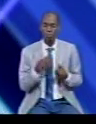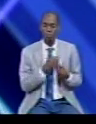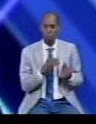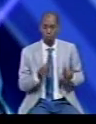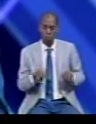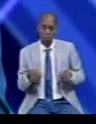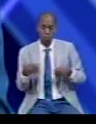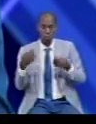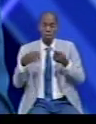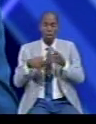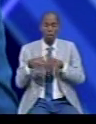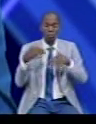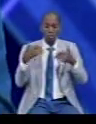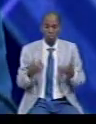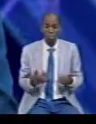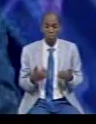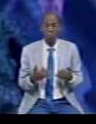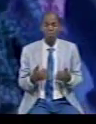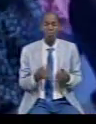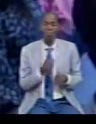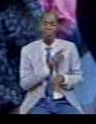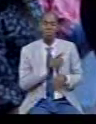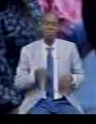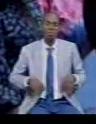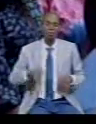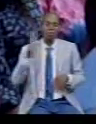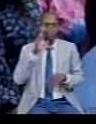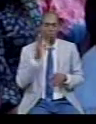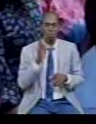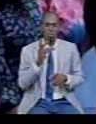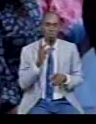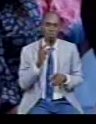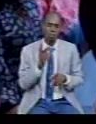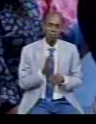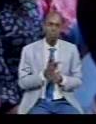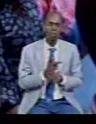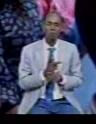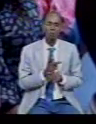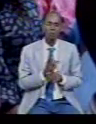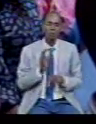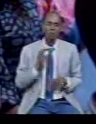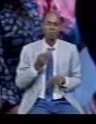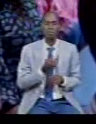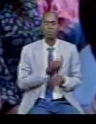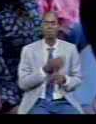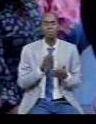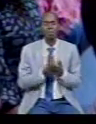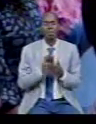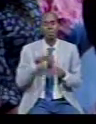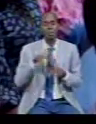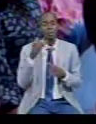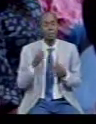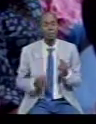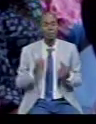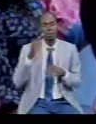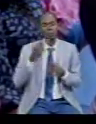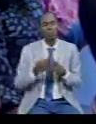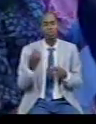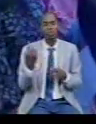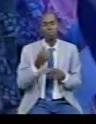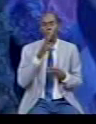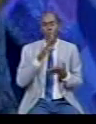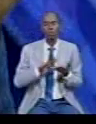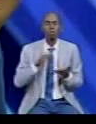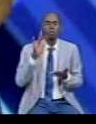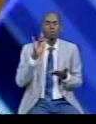going, Lord, we'll keep our vow so that at the end, Lord, your name will be glorified.